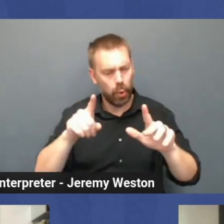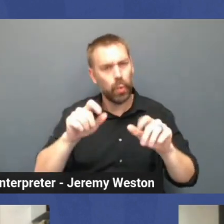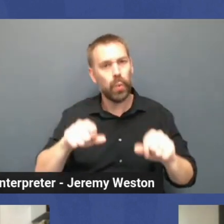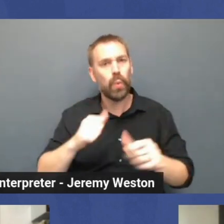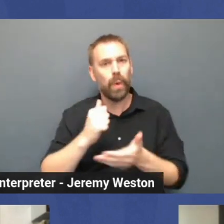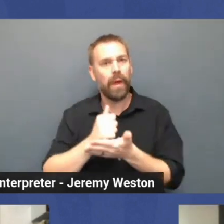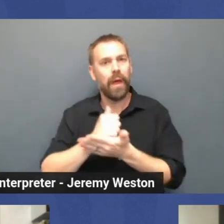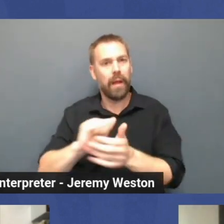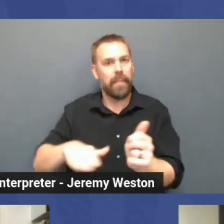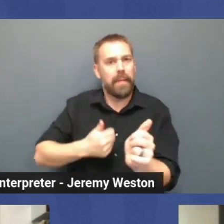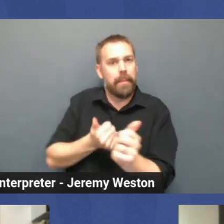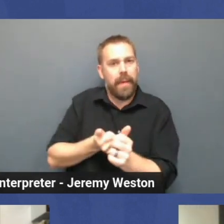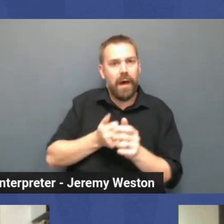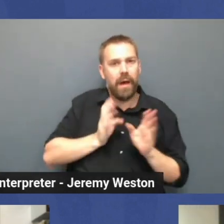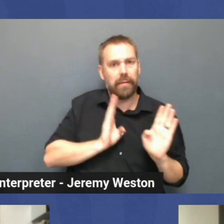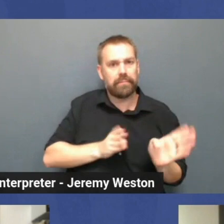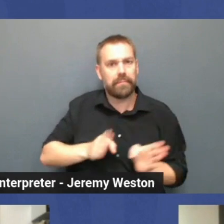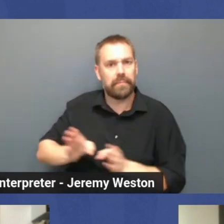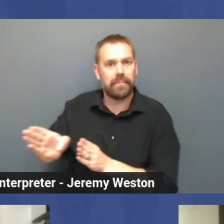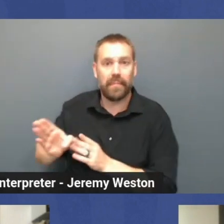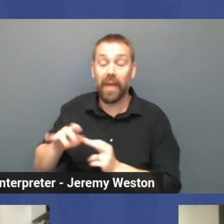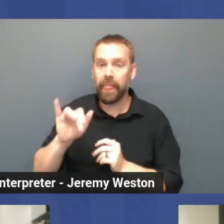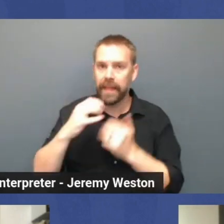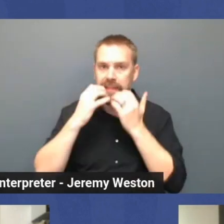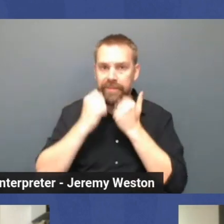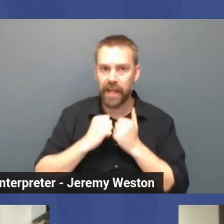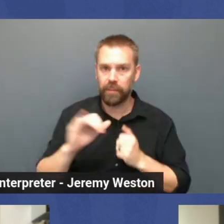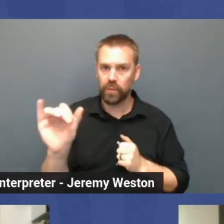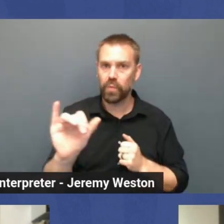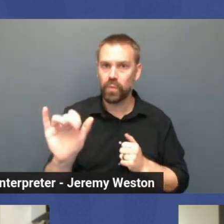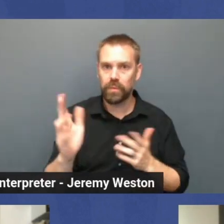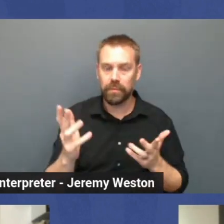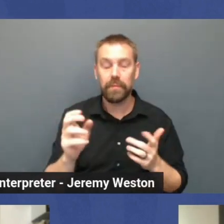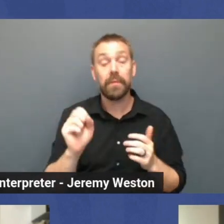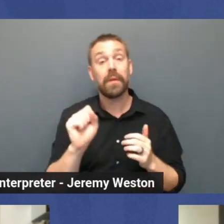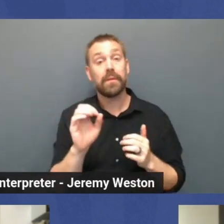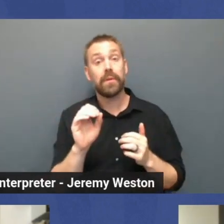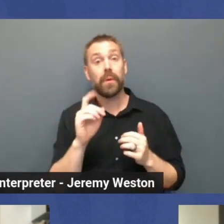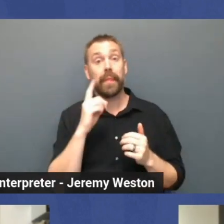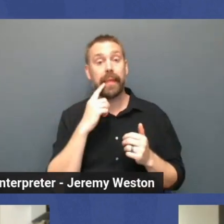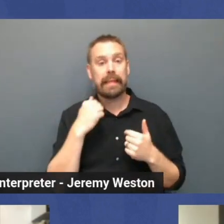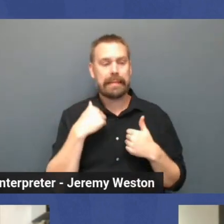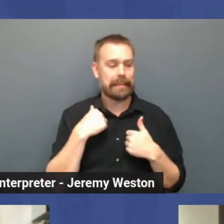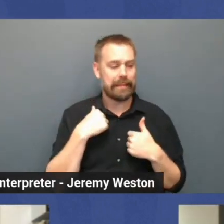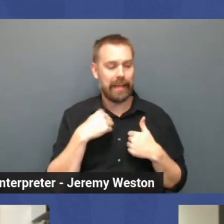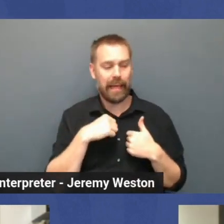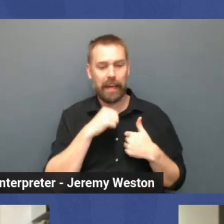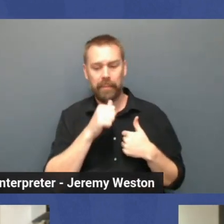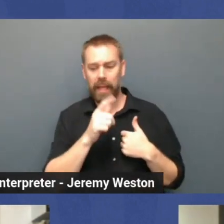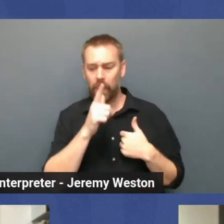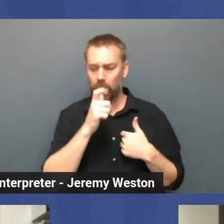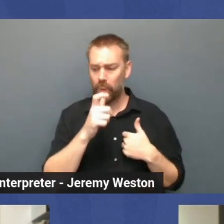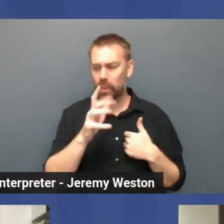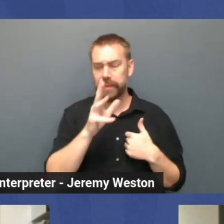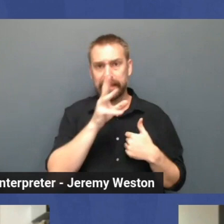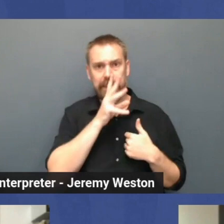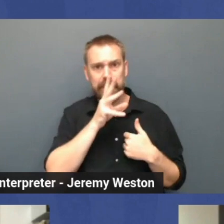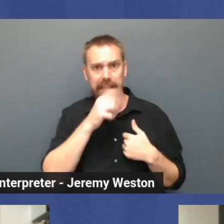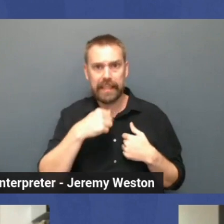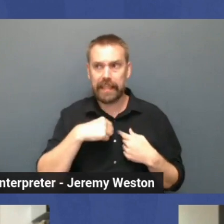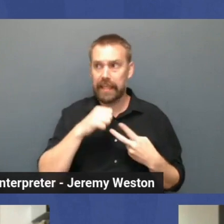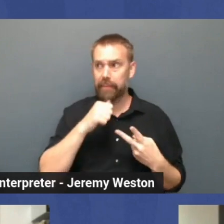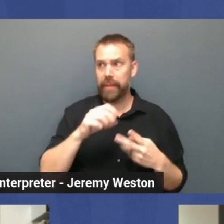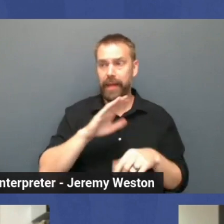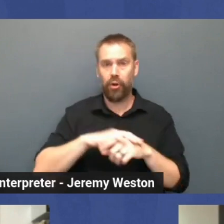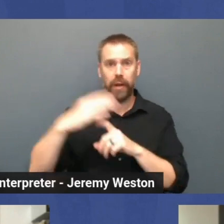that is still just as valuable. So please don't think that because you're not the person speaking or the one on camera, that your voice